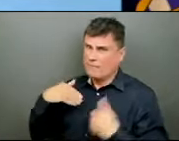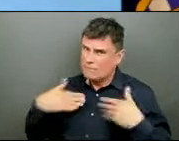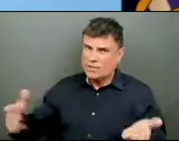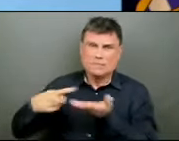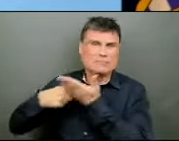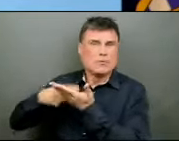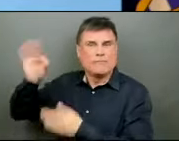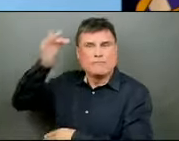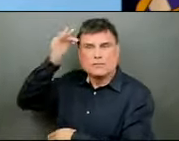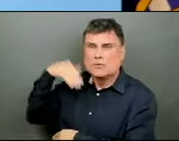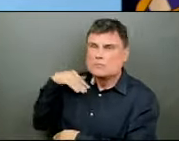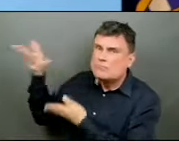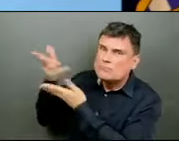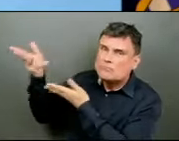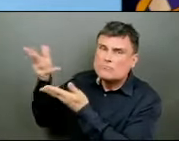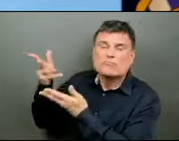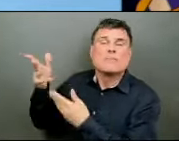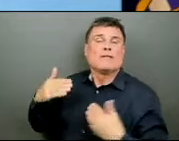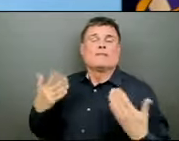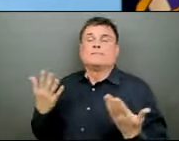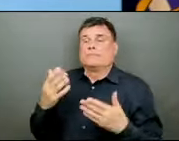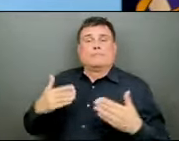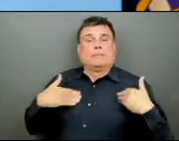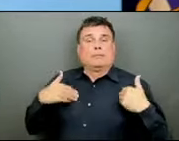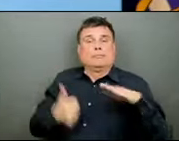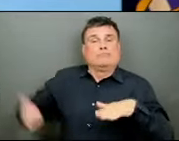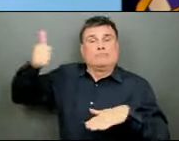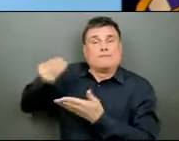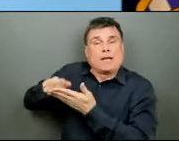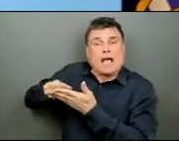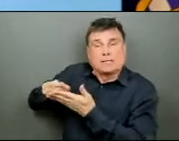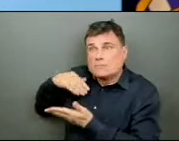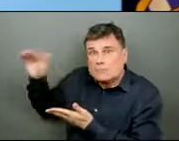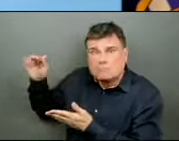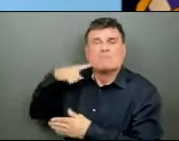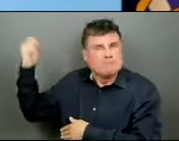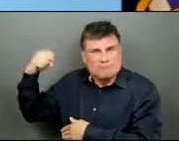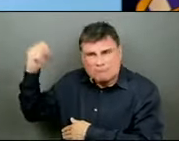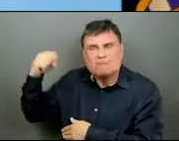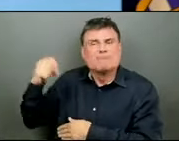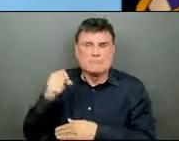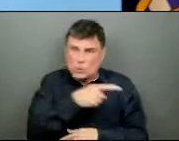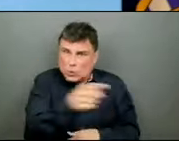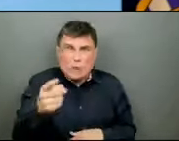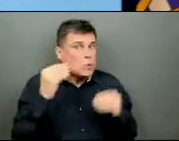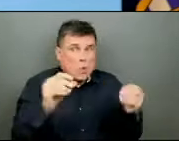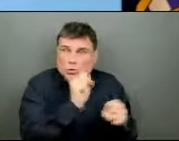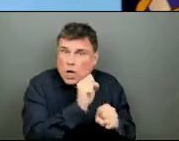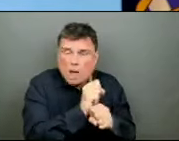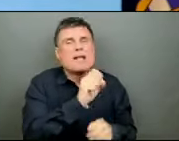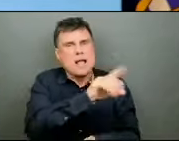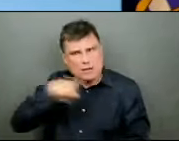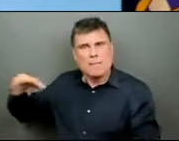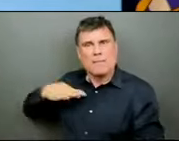last week. If as a result of the circuit breaker, or if as a result of an outbreak in an industry within British Columbia, if